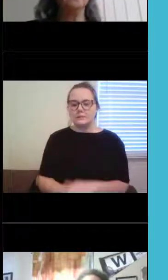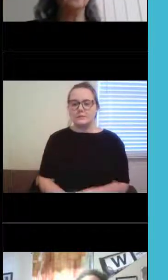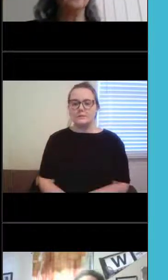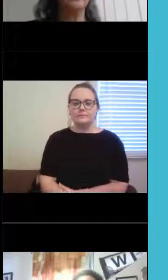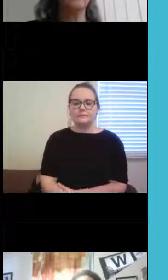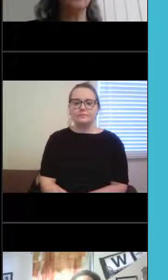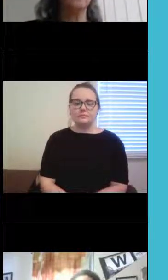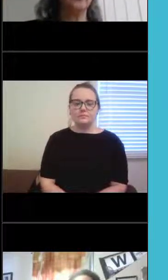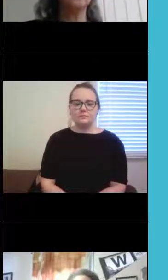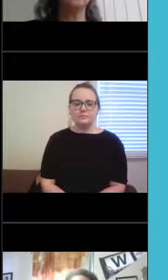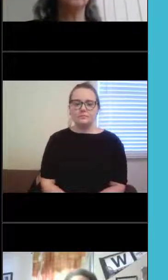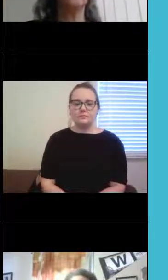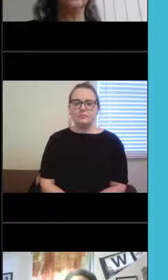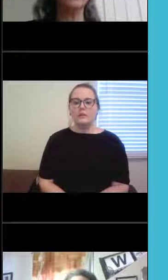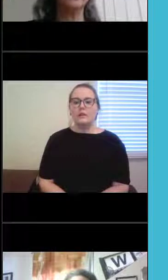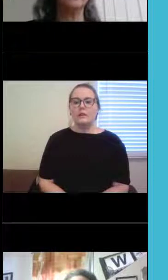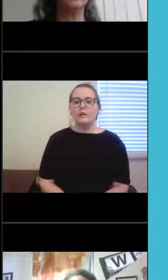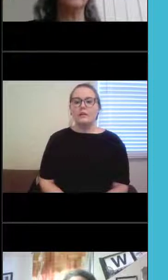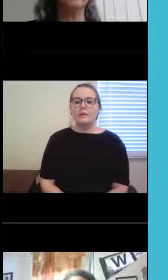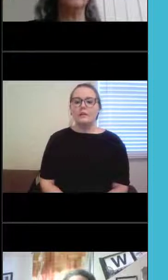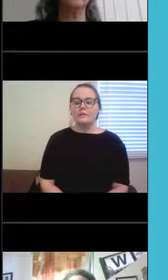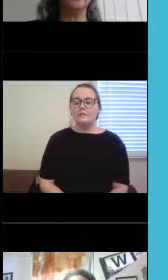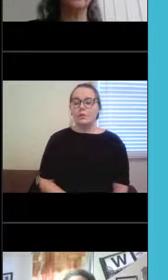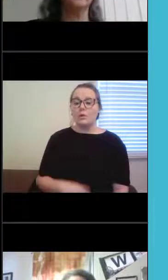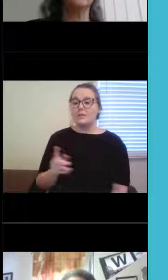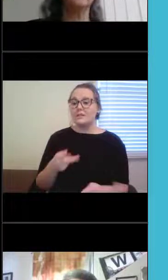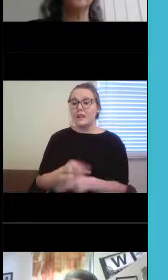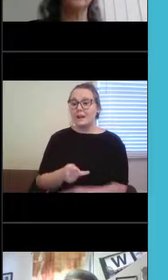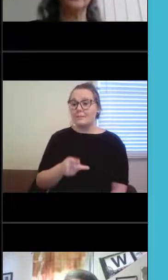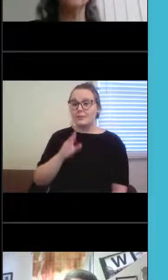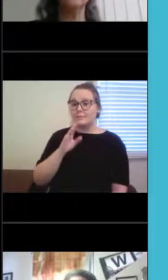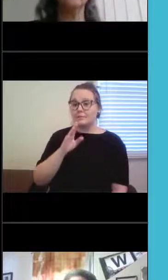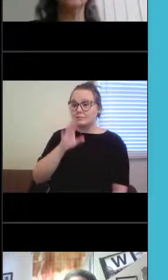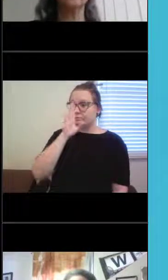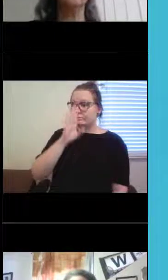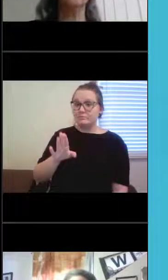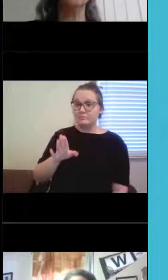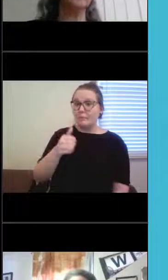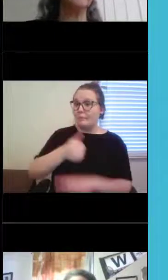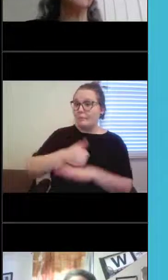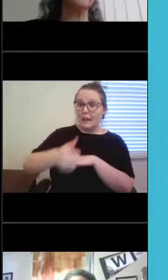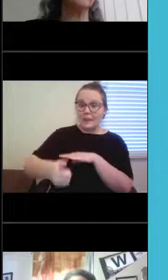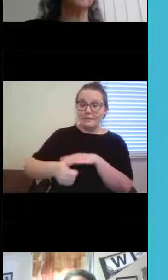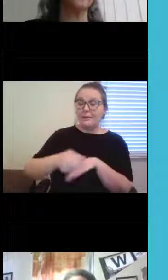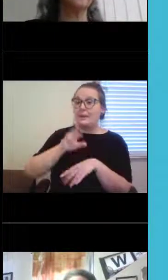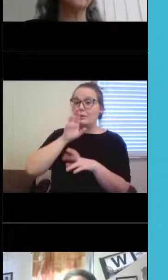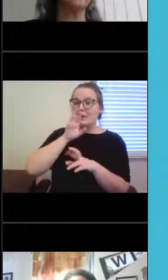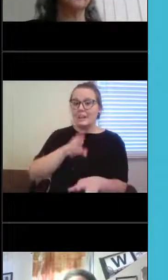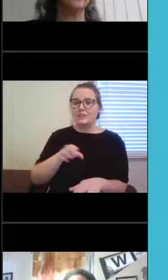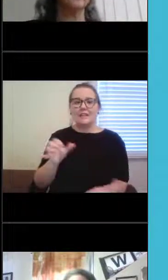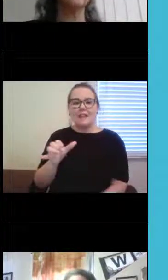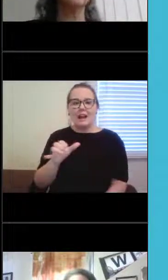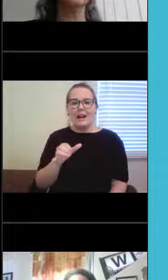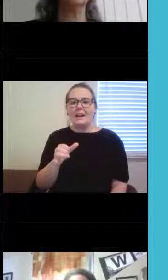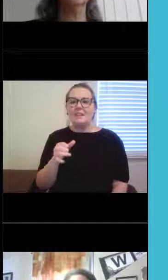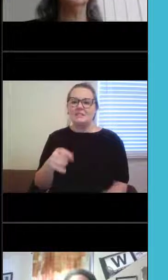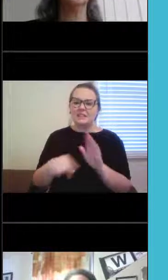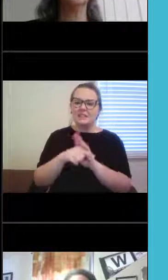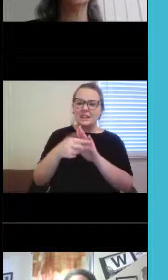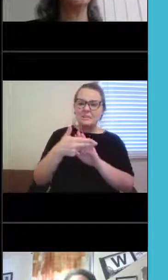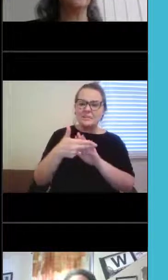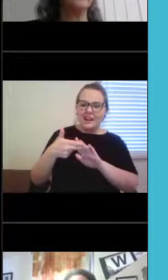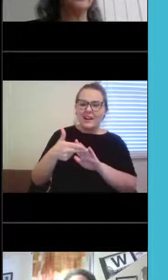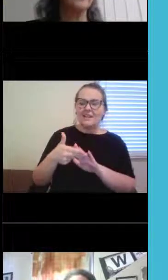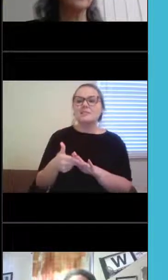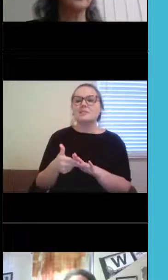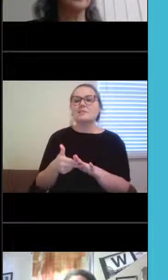In terms of the overt sort of blaming type, turning against type reactions, right, as well as things like being stigmatized